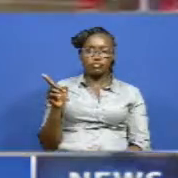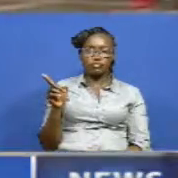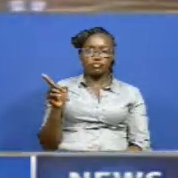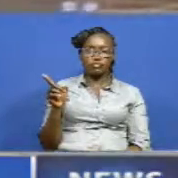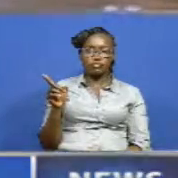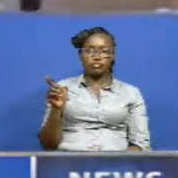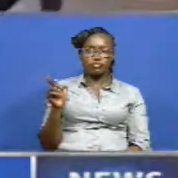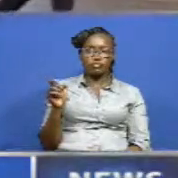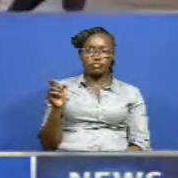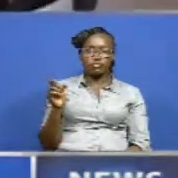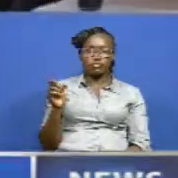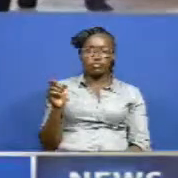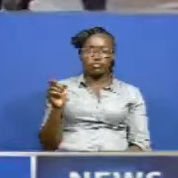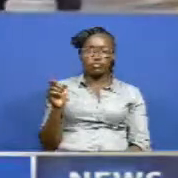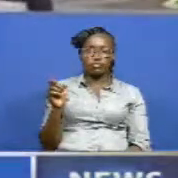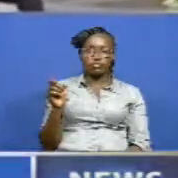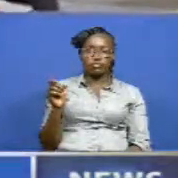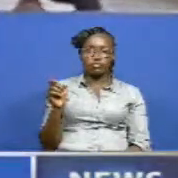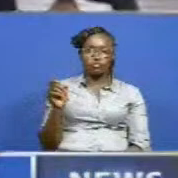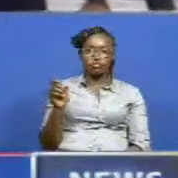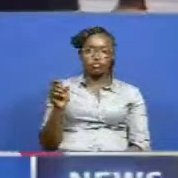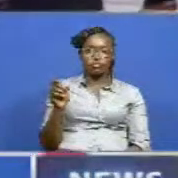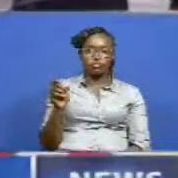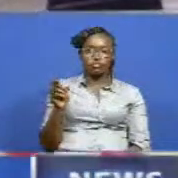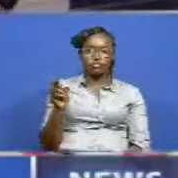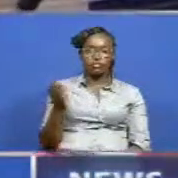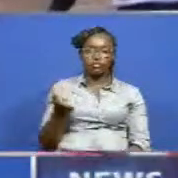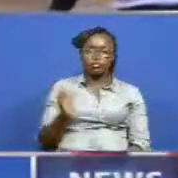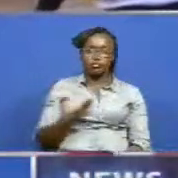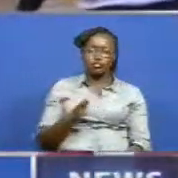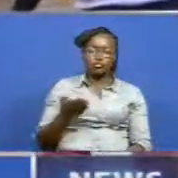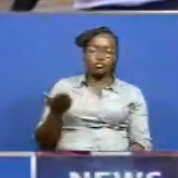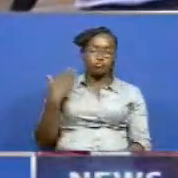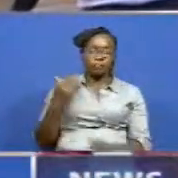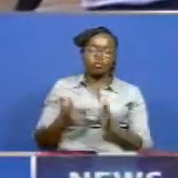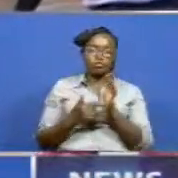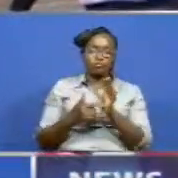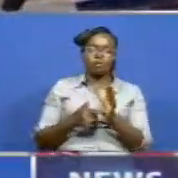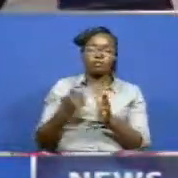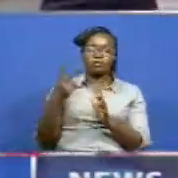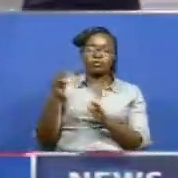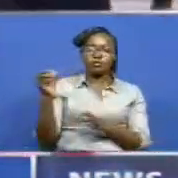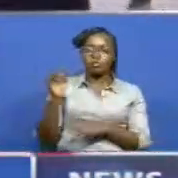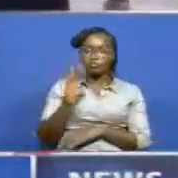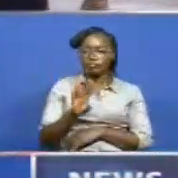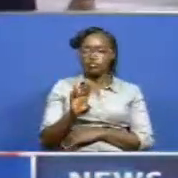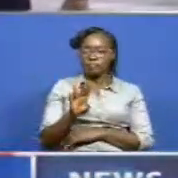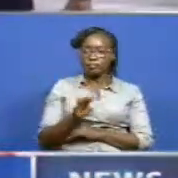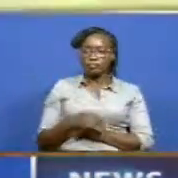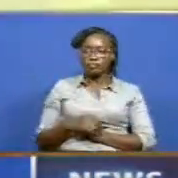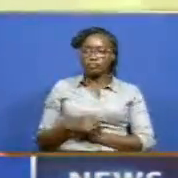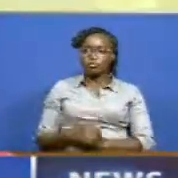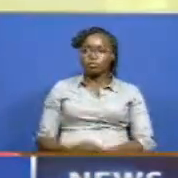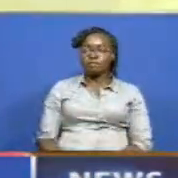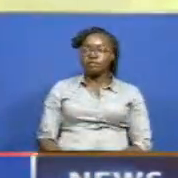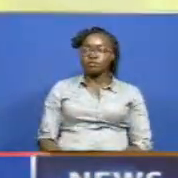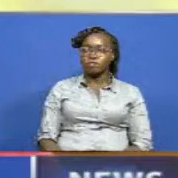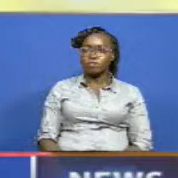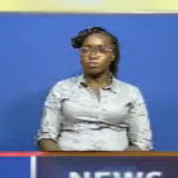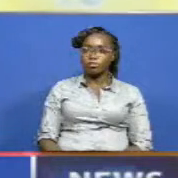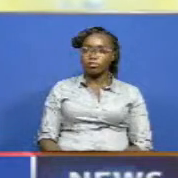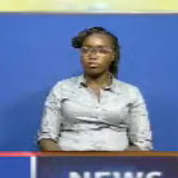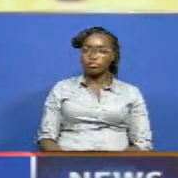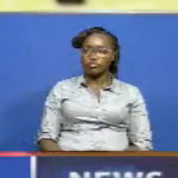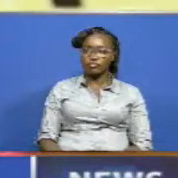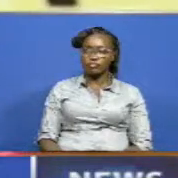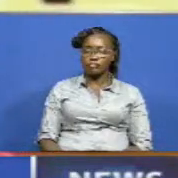Malkia strikers will be making a return to the Olympic Games after last featuring in 2004. Frederick Mwoki for